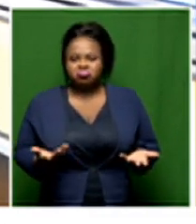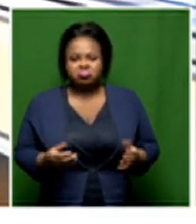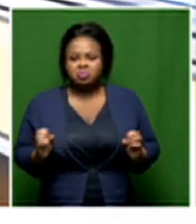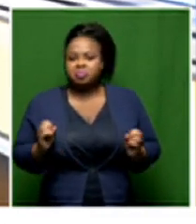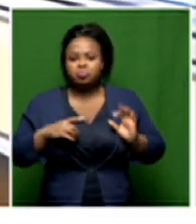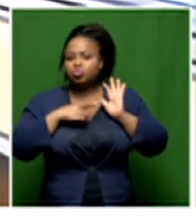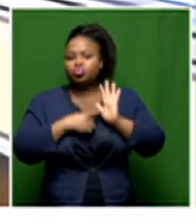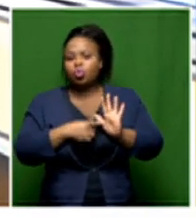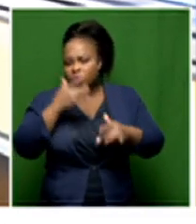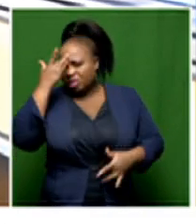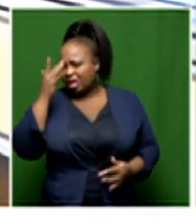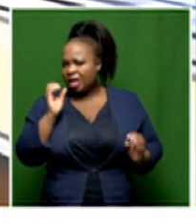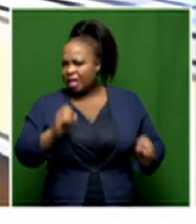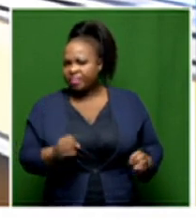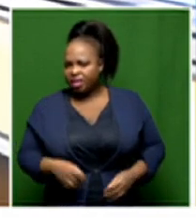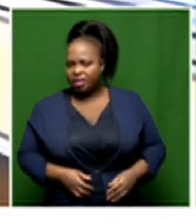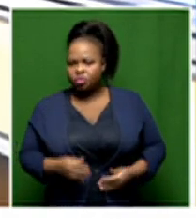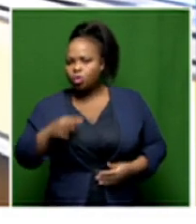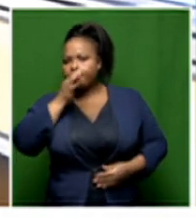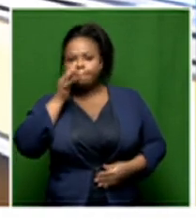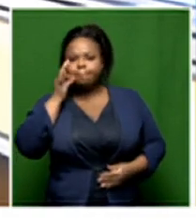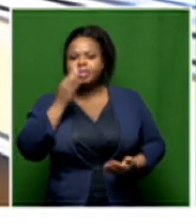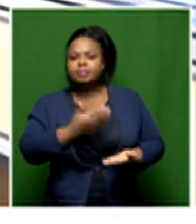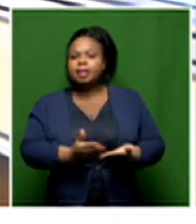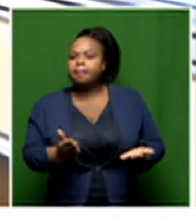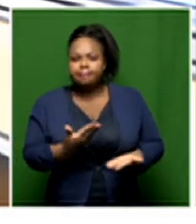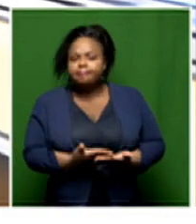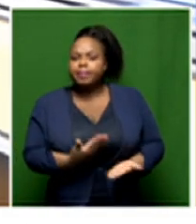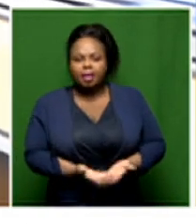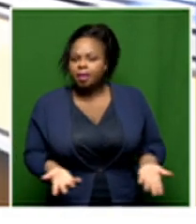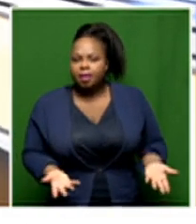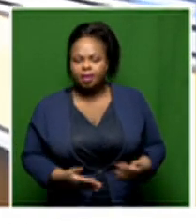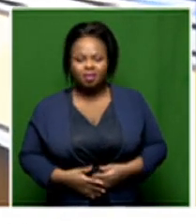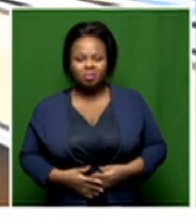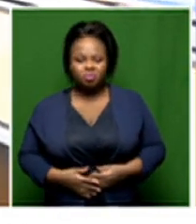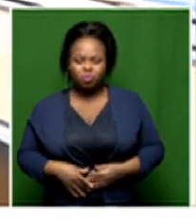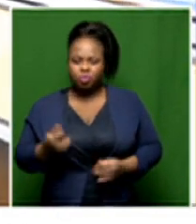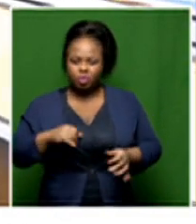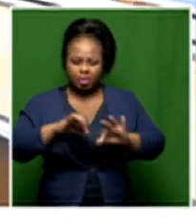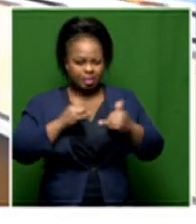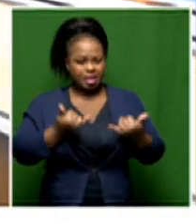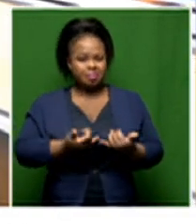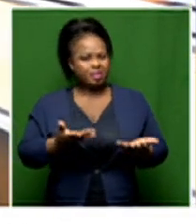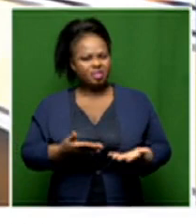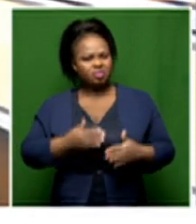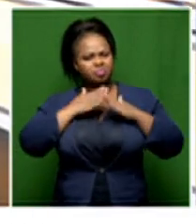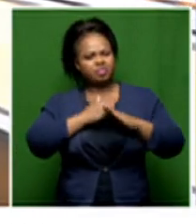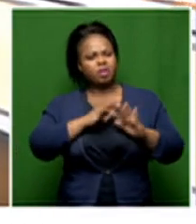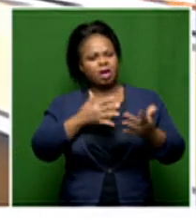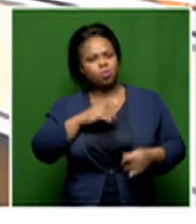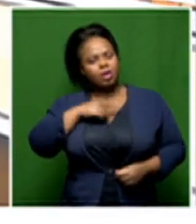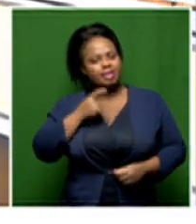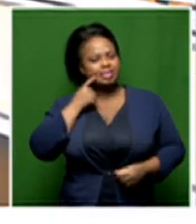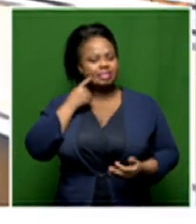obvious symptoms. How do companies then mitigate for that? Because that could very well give rise to the sort of